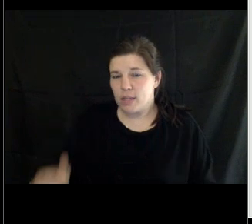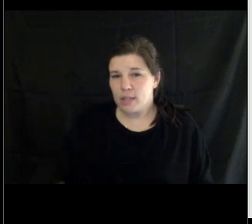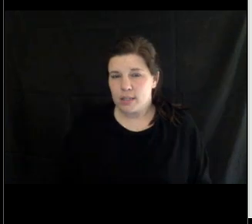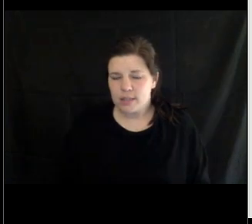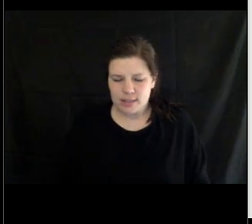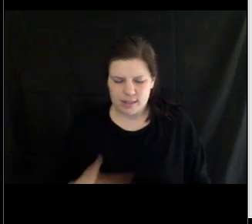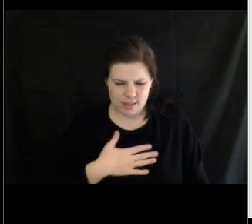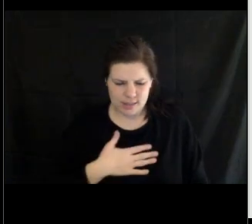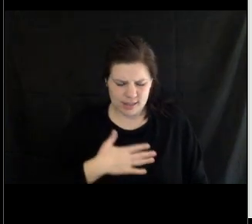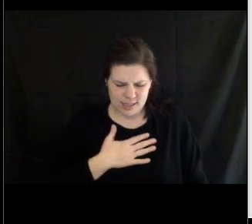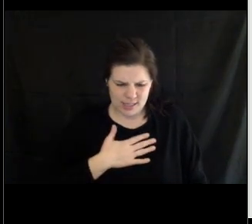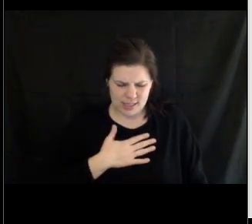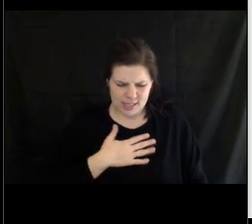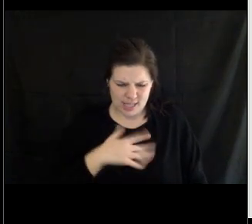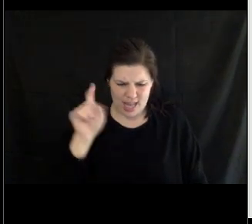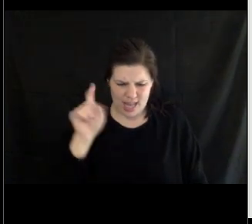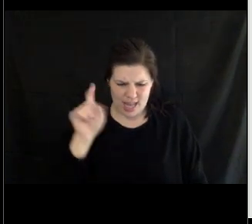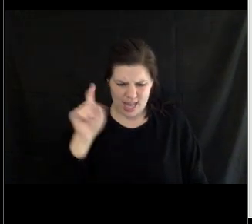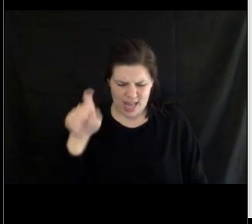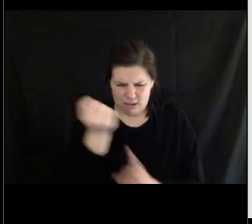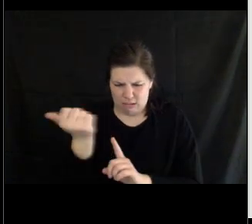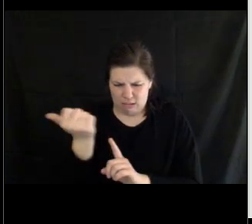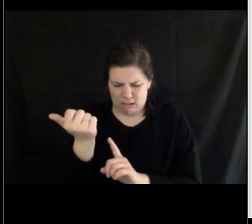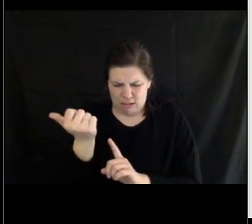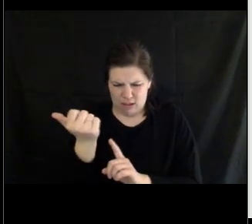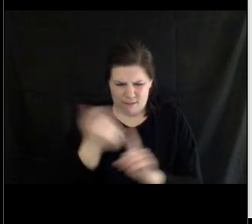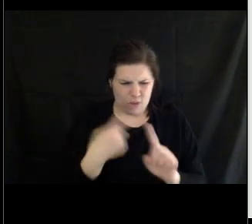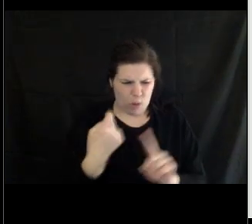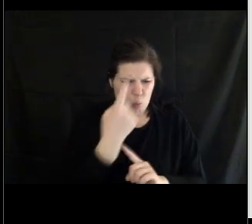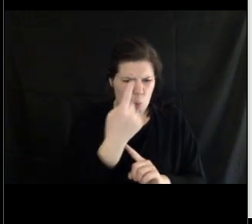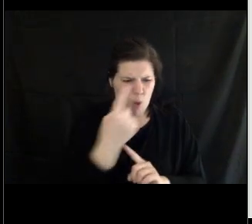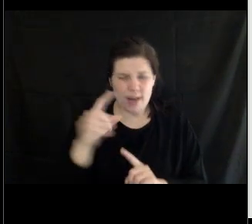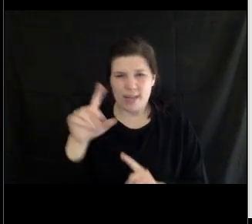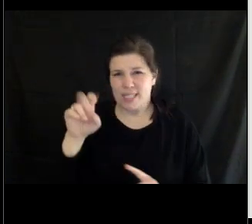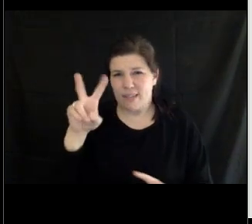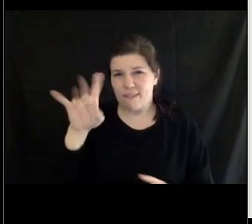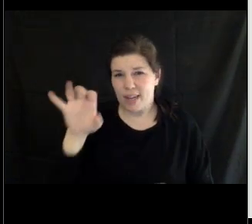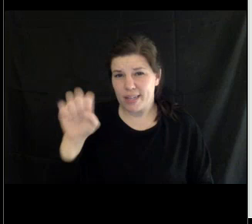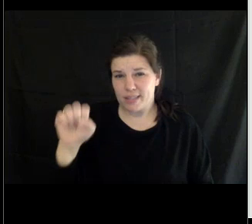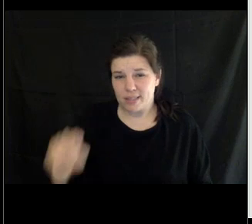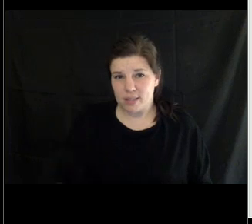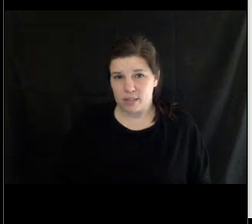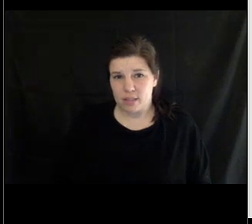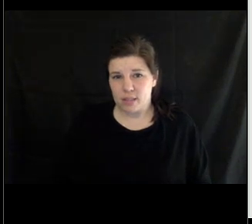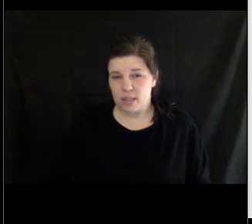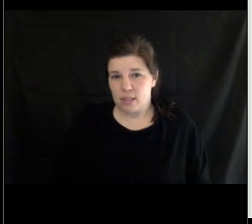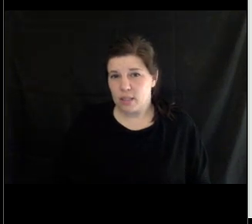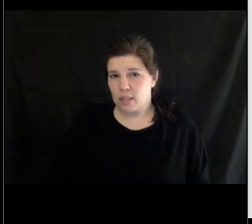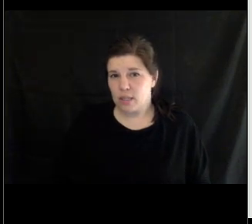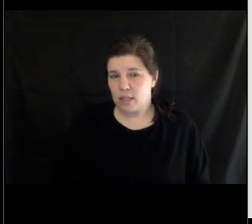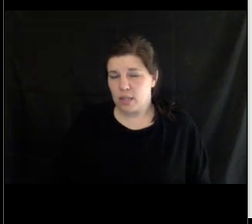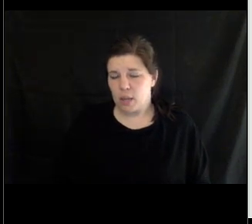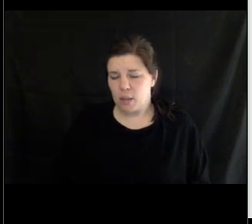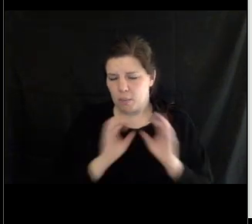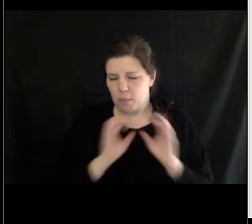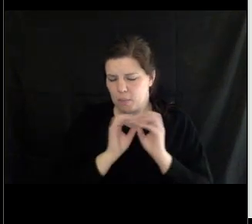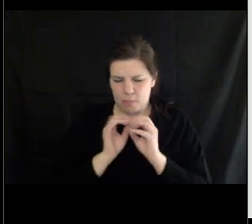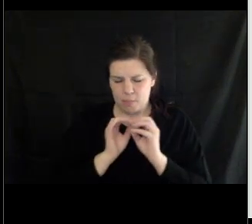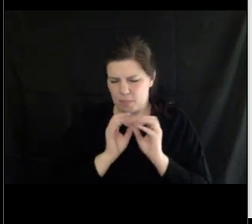second, please, because I have to remove myself from one device. Okay, like I said, you can send Dr. Hayden or I